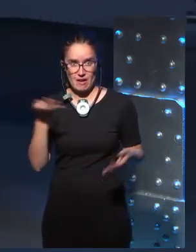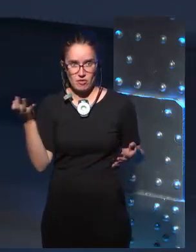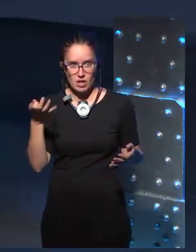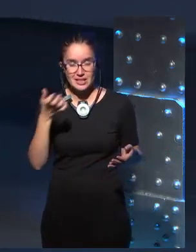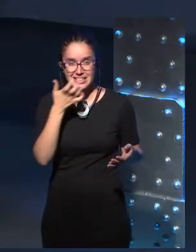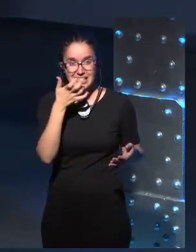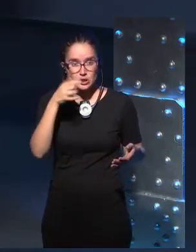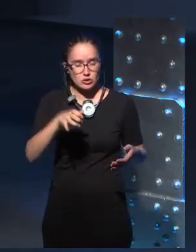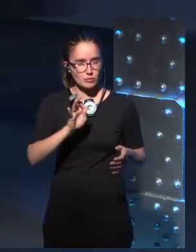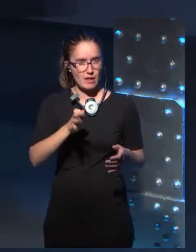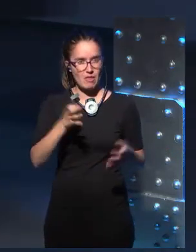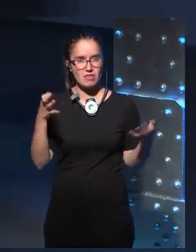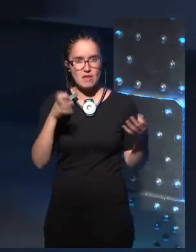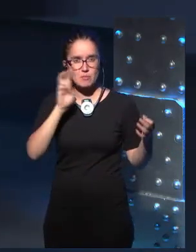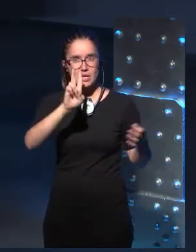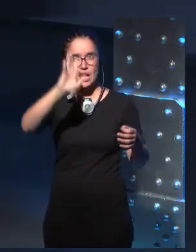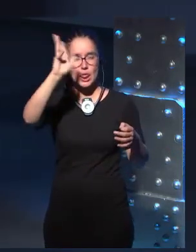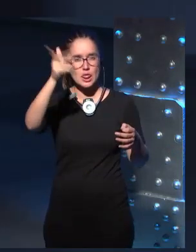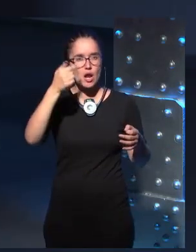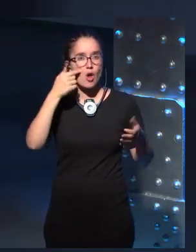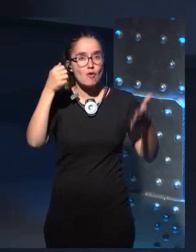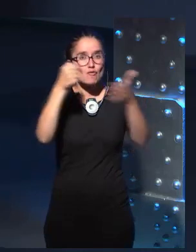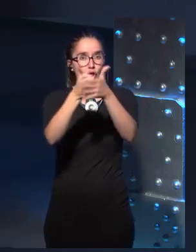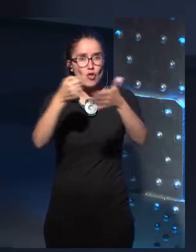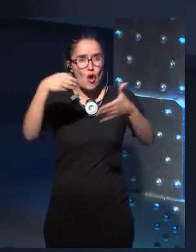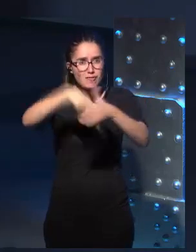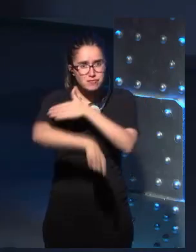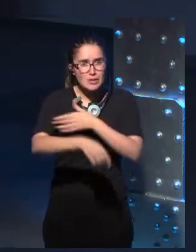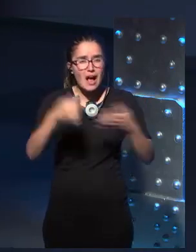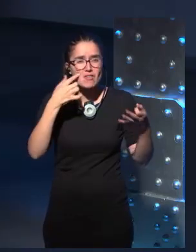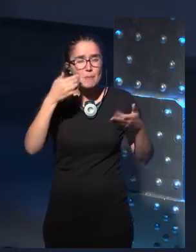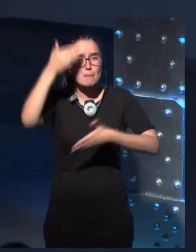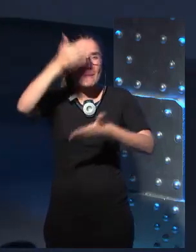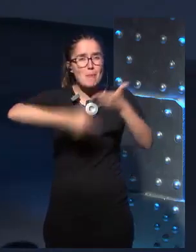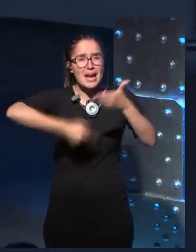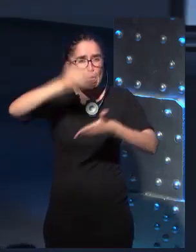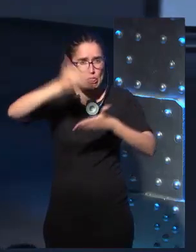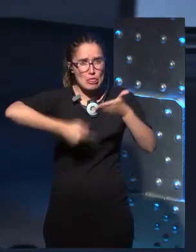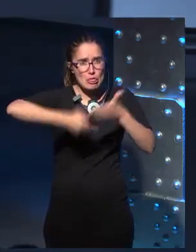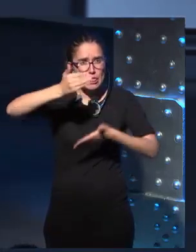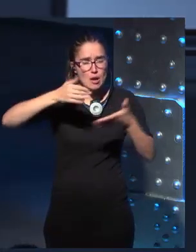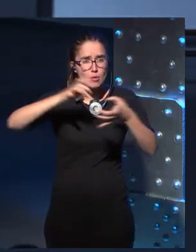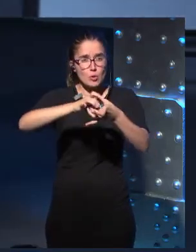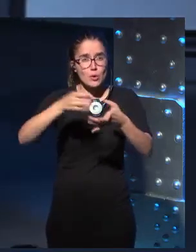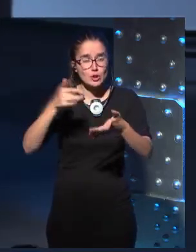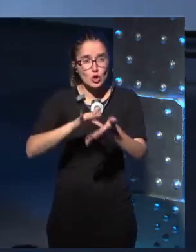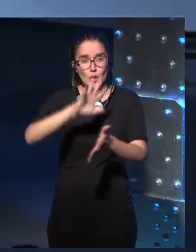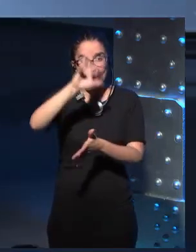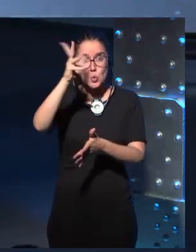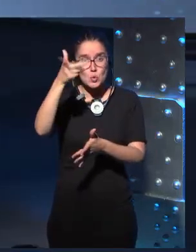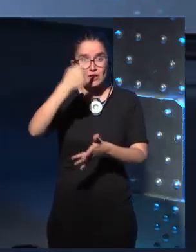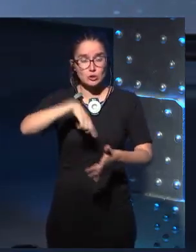see in the back of everything the wall that corresponds to when our universe became transparent.